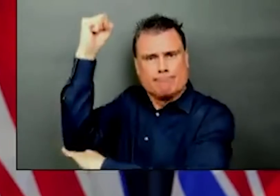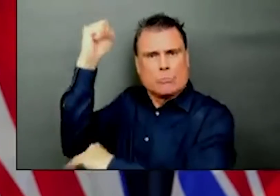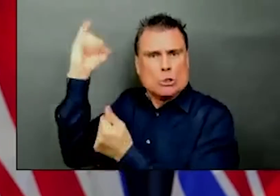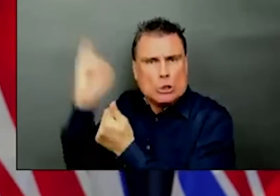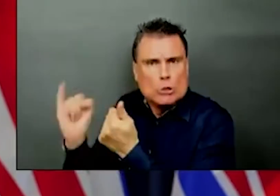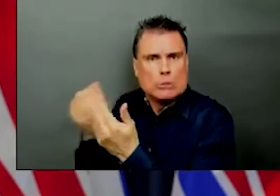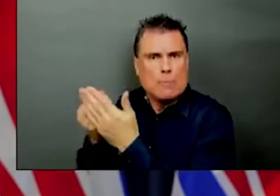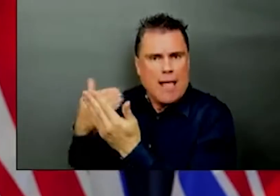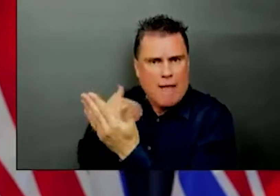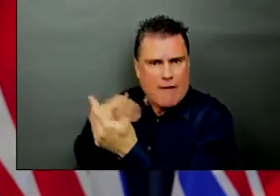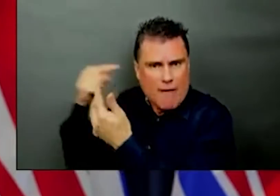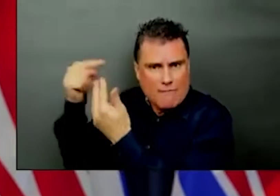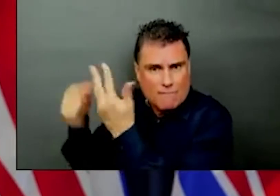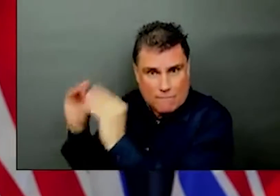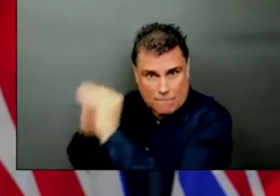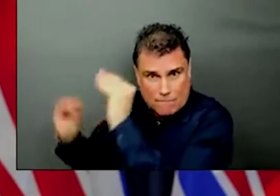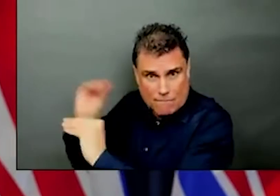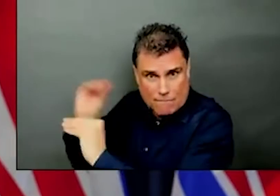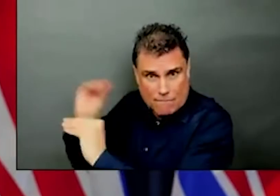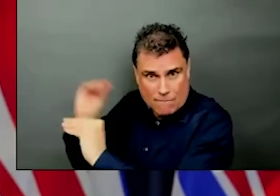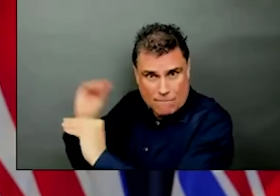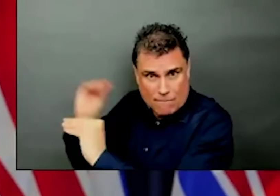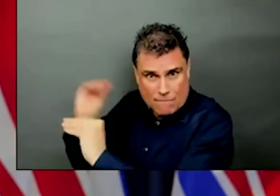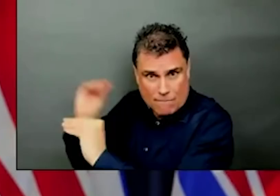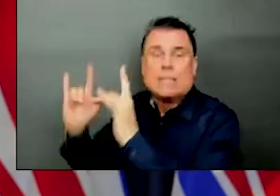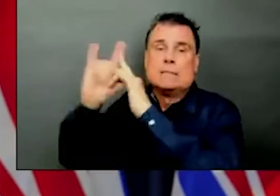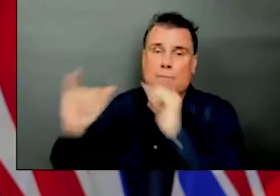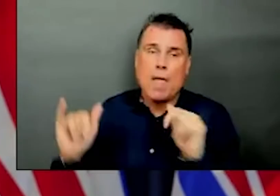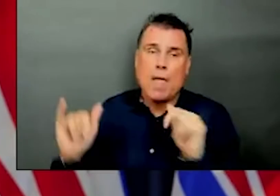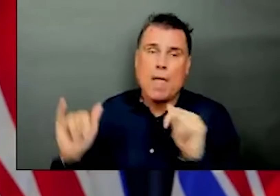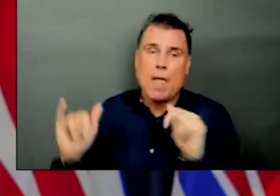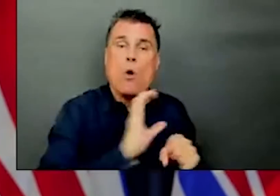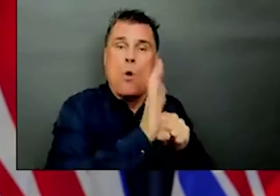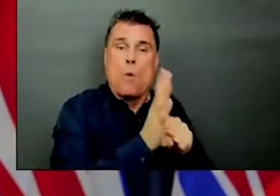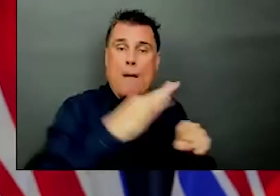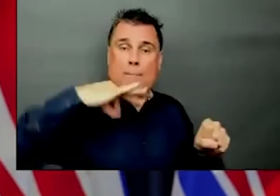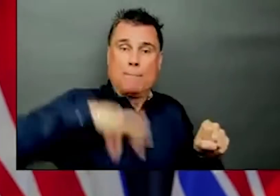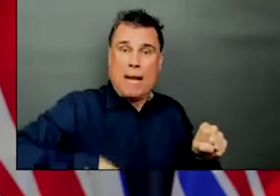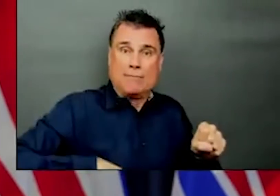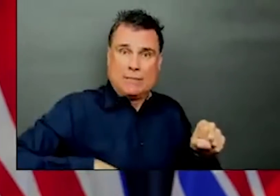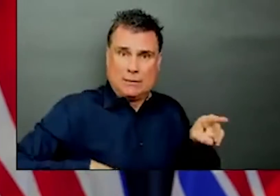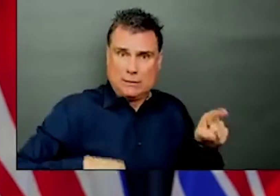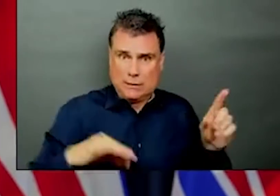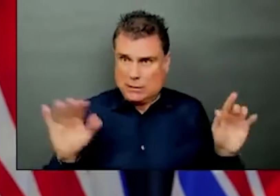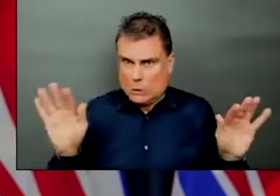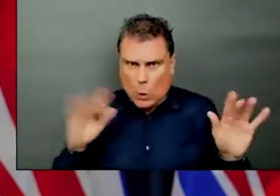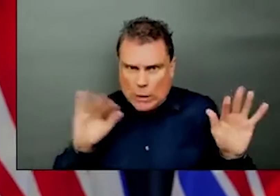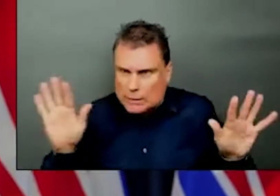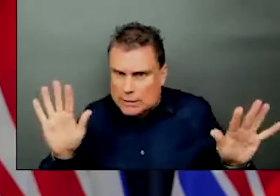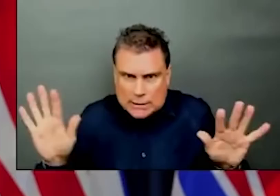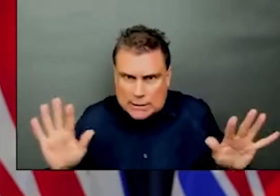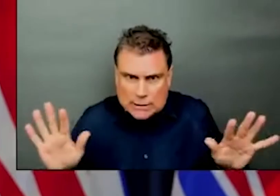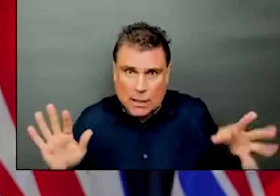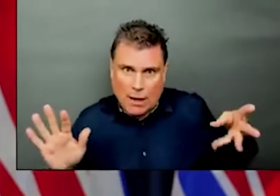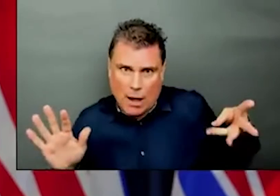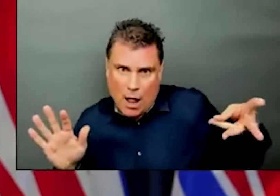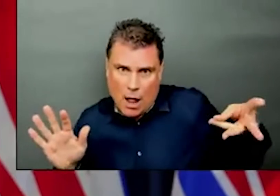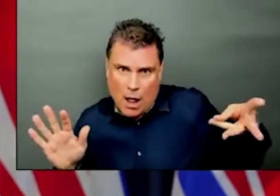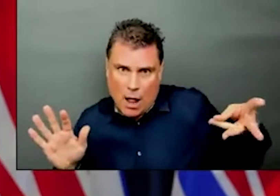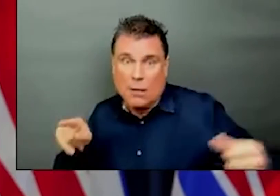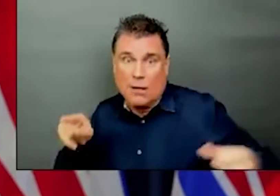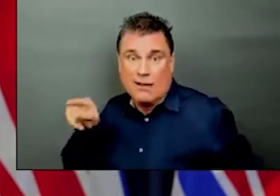ICBC rebate is ICBC engages with their policyholders annually. They have a lot of information. They know where people live. They can send